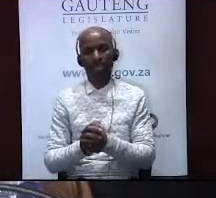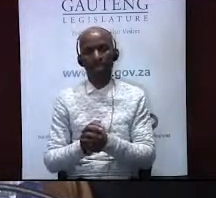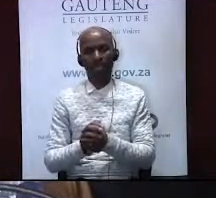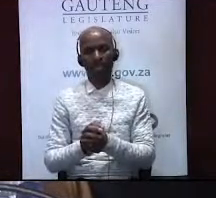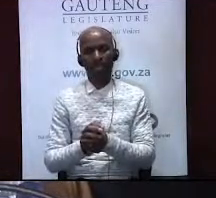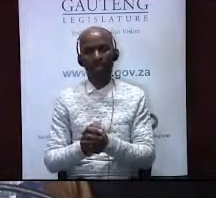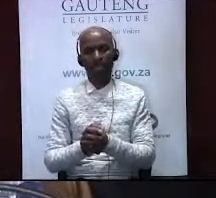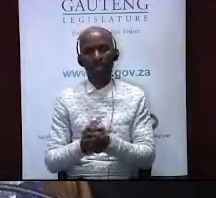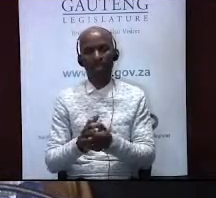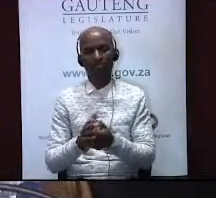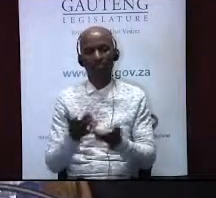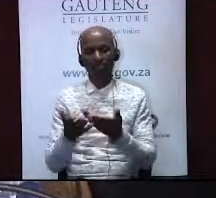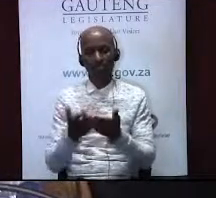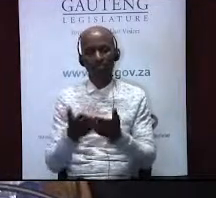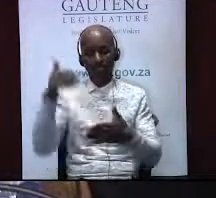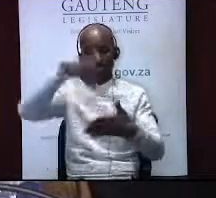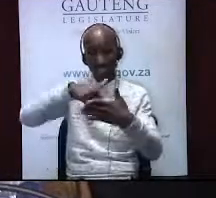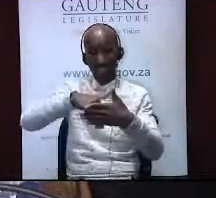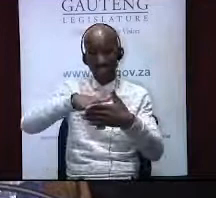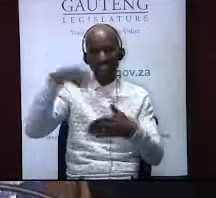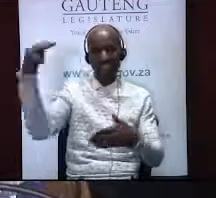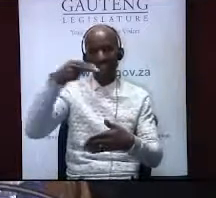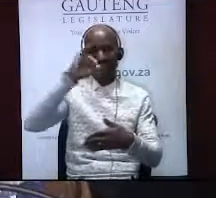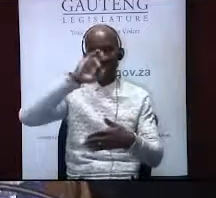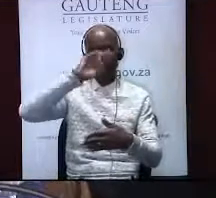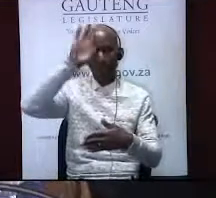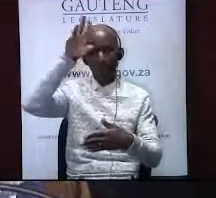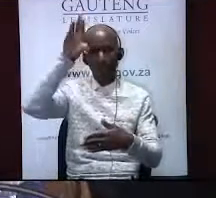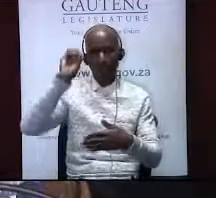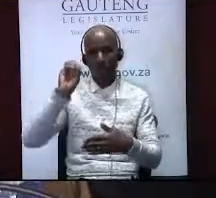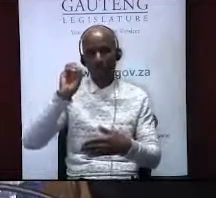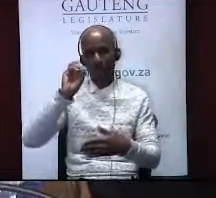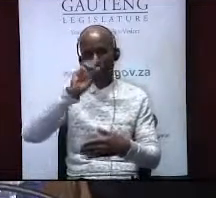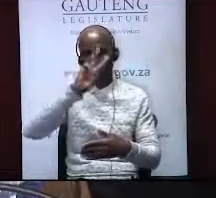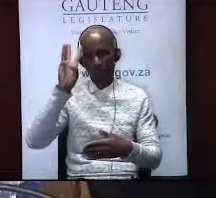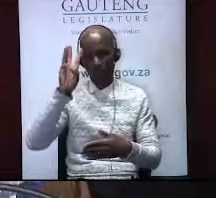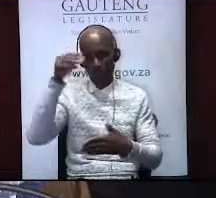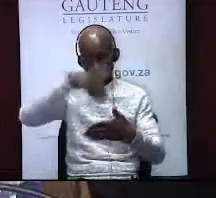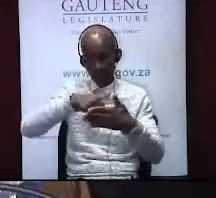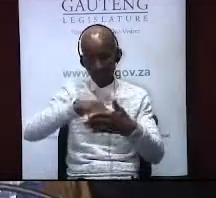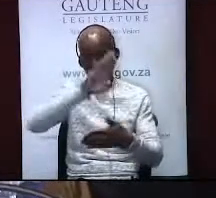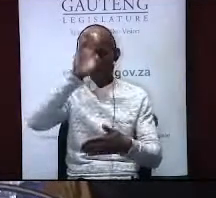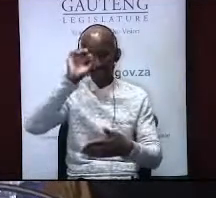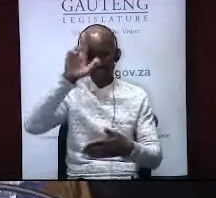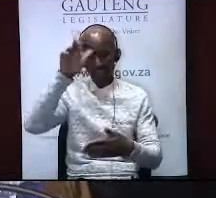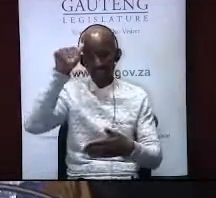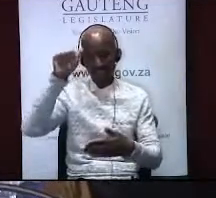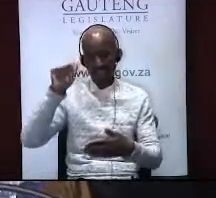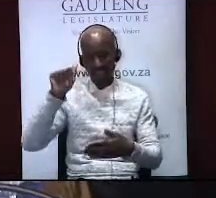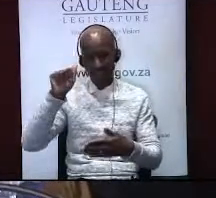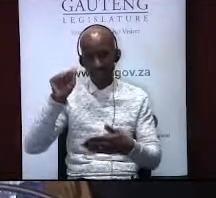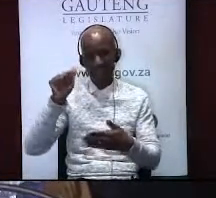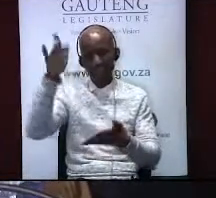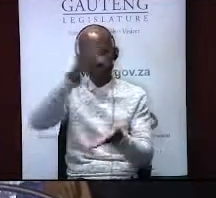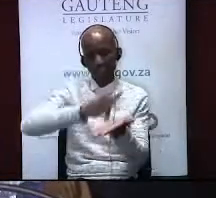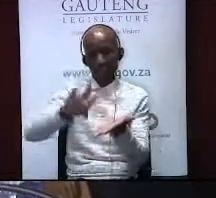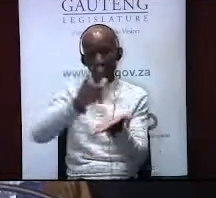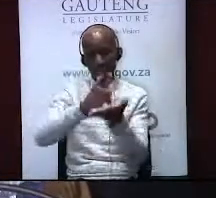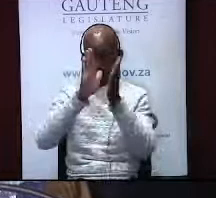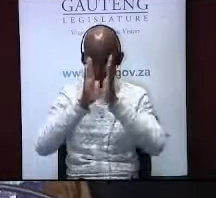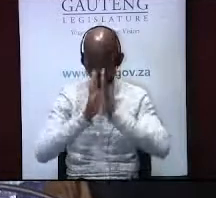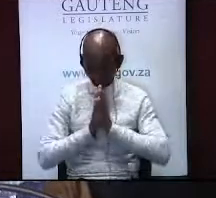right inside Hillbrow, right inside Berea, in the middle of the